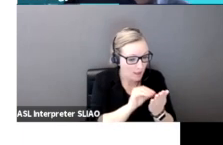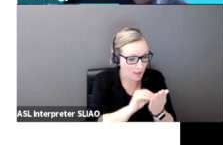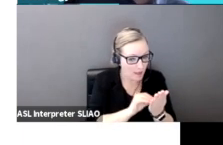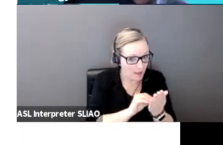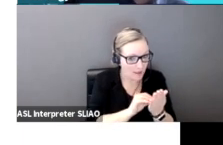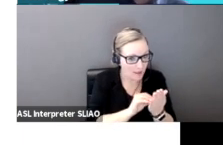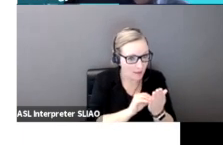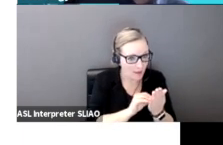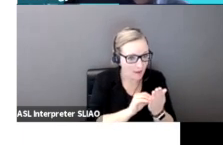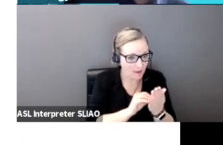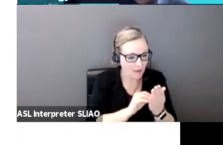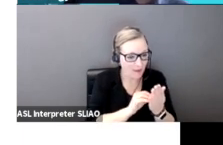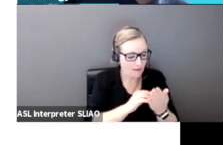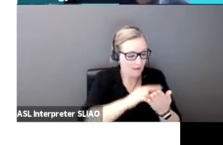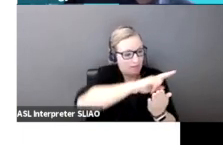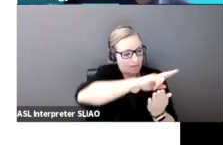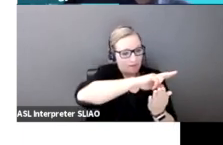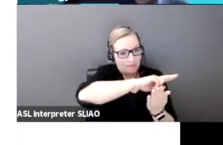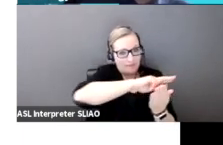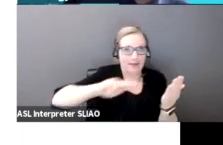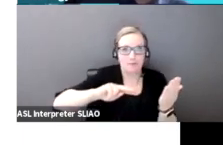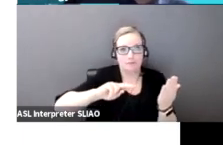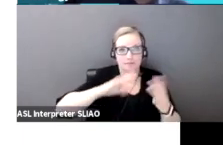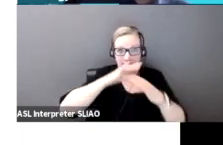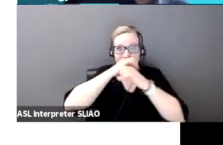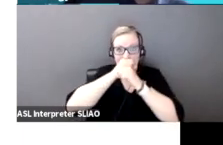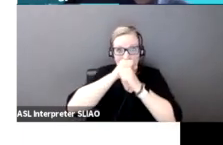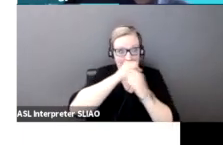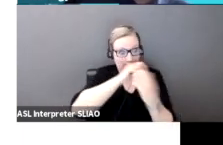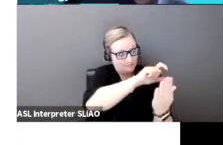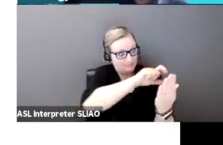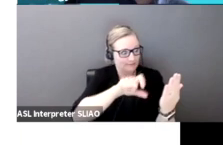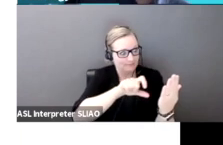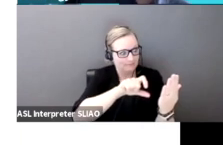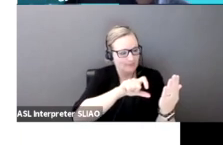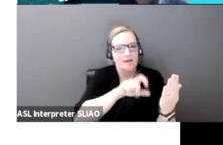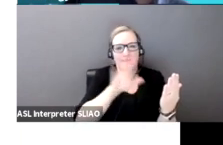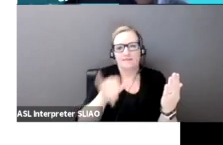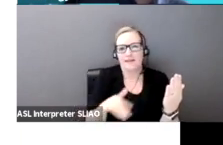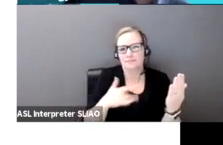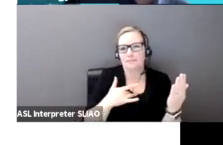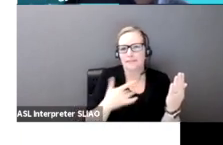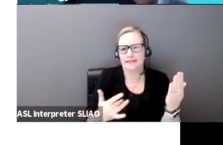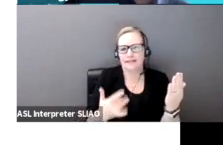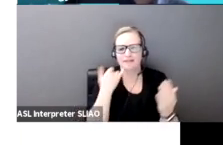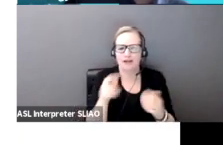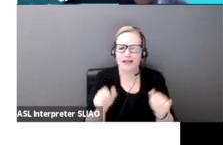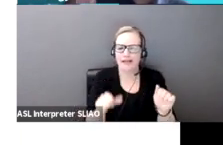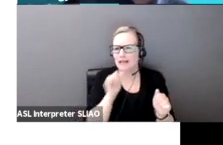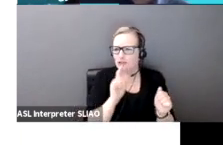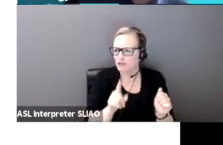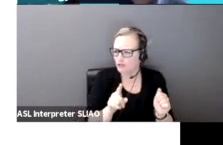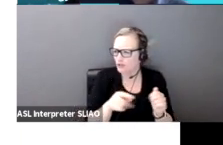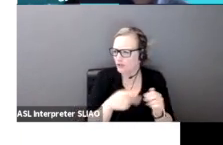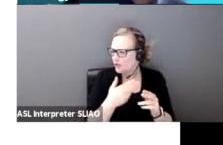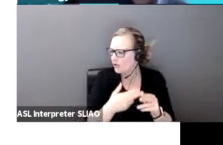label it confidential. That's kind of the ultimate sniff test. If there's something where you wrote it down and